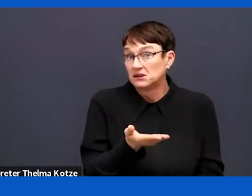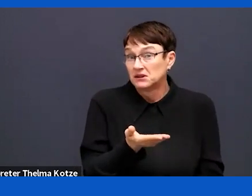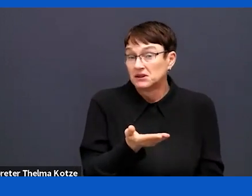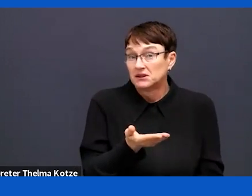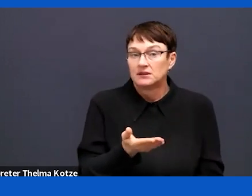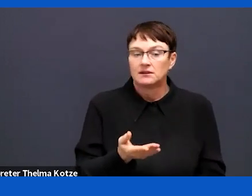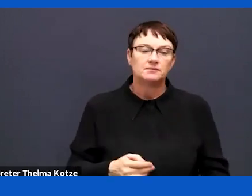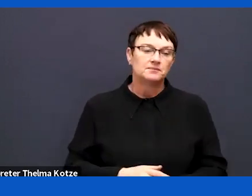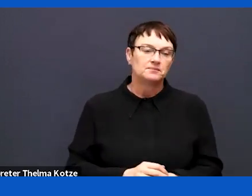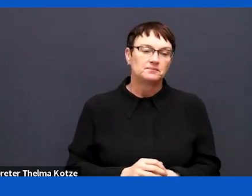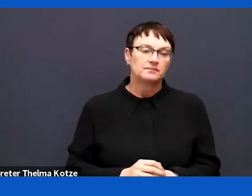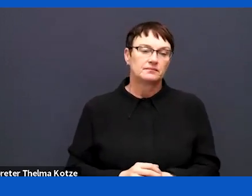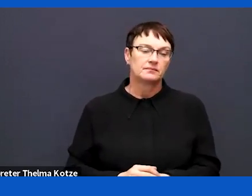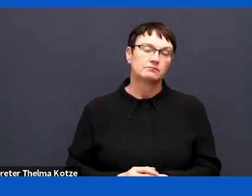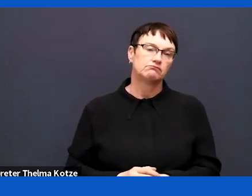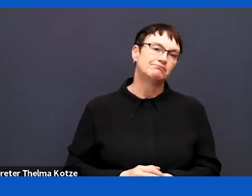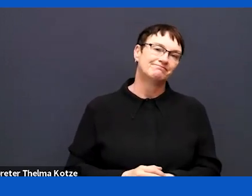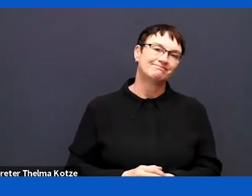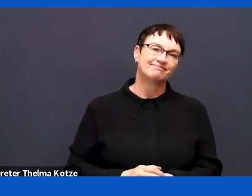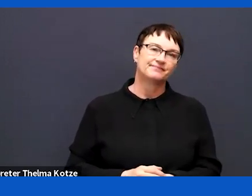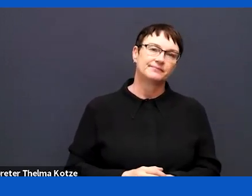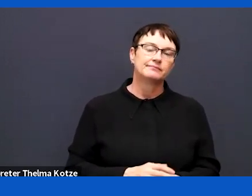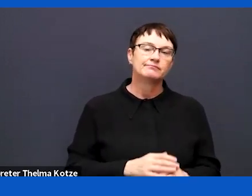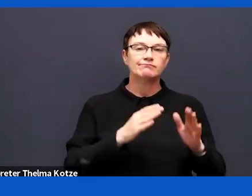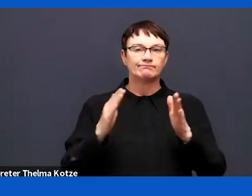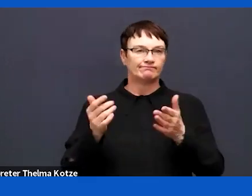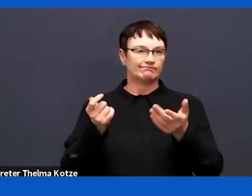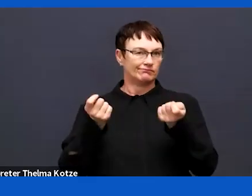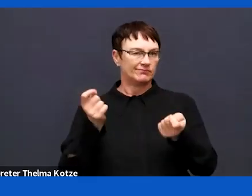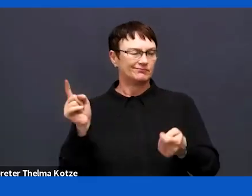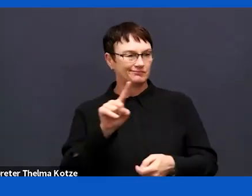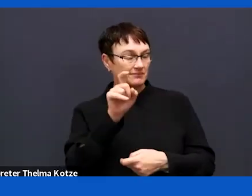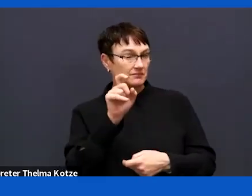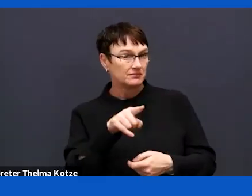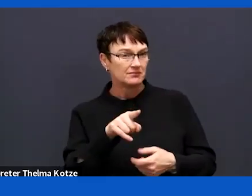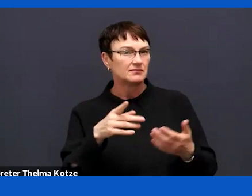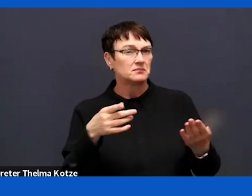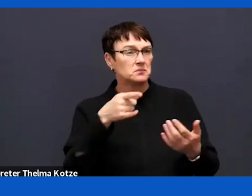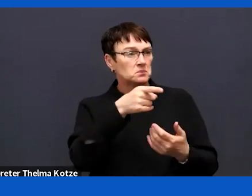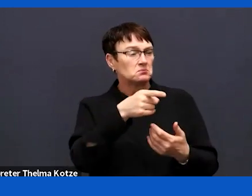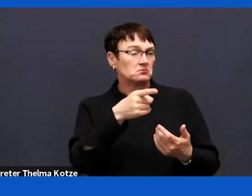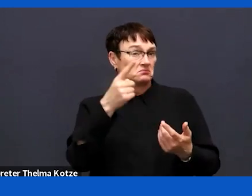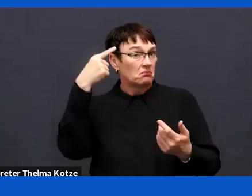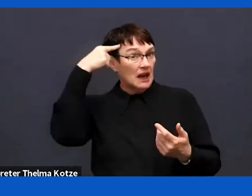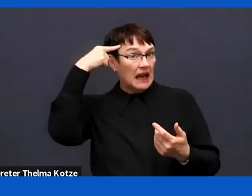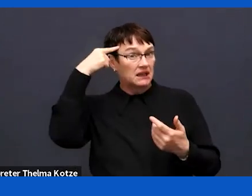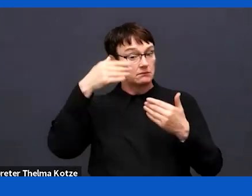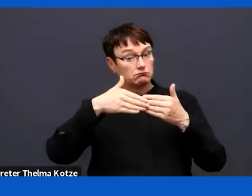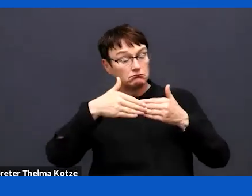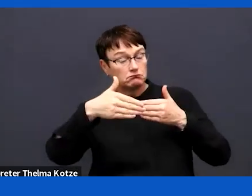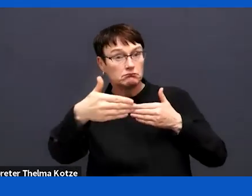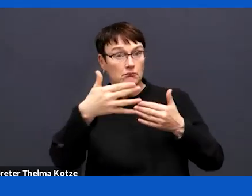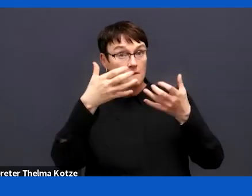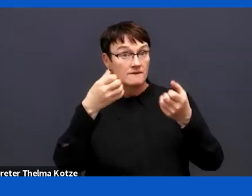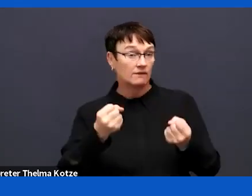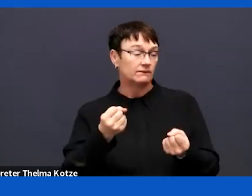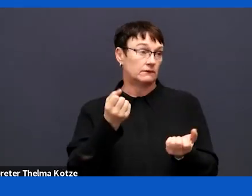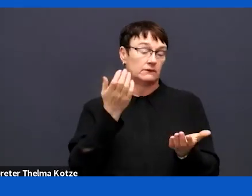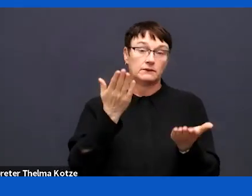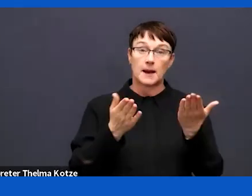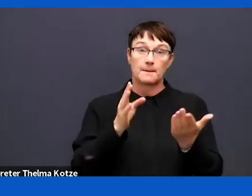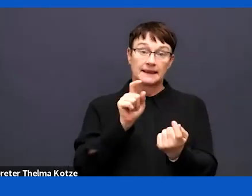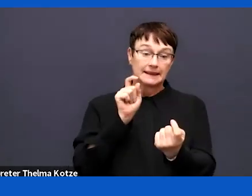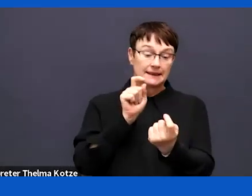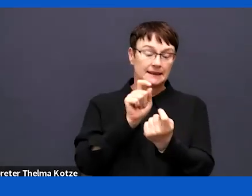You already kind of lined out what could potentially happen here, but is there any specific thing around maybe your industry,